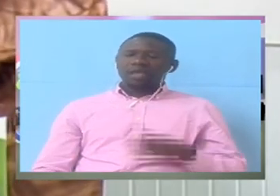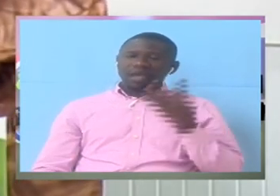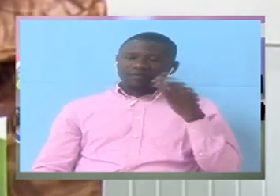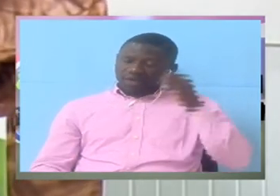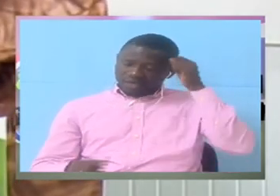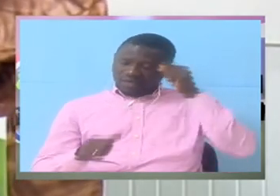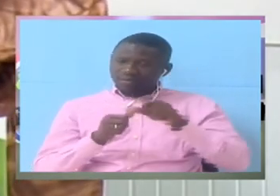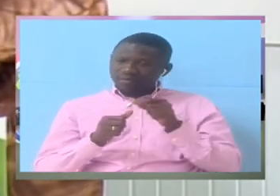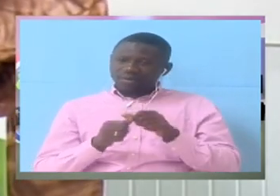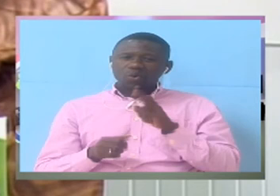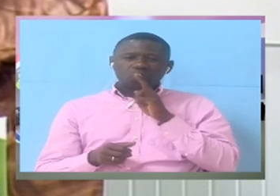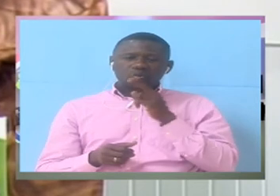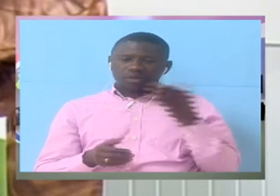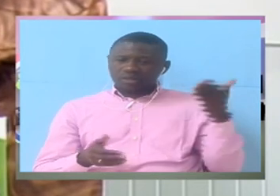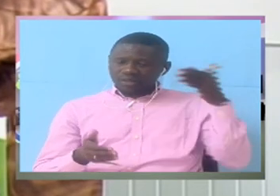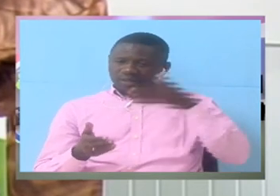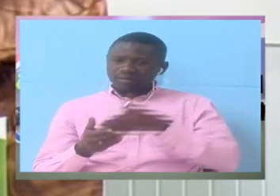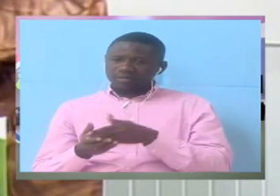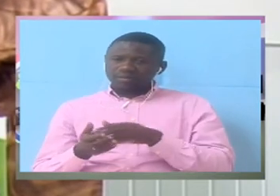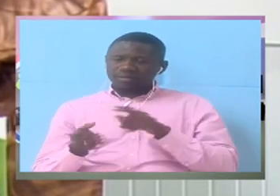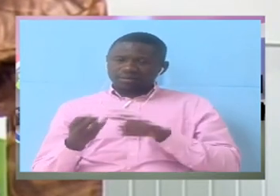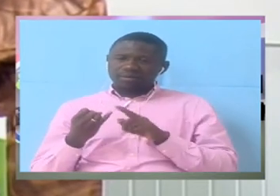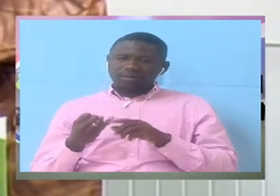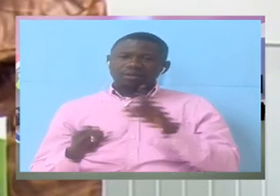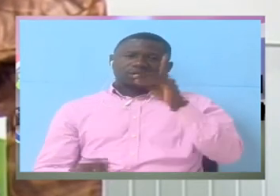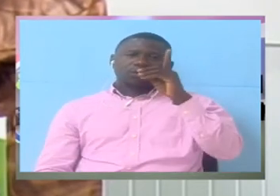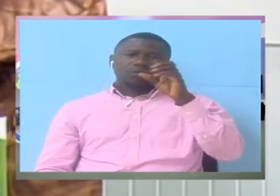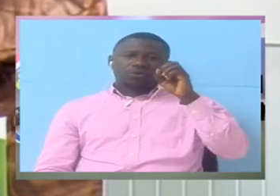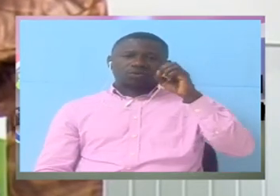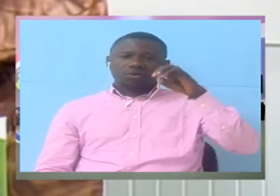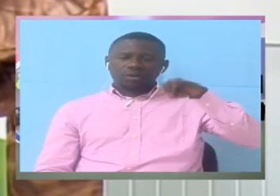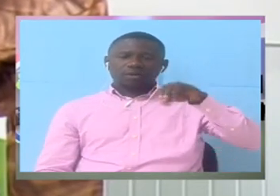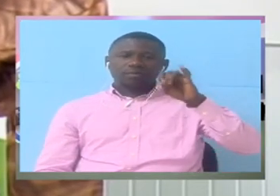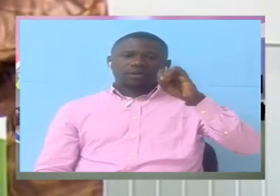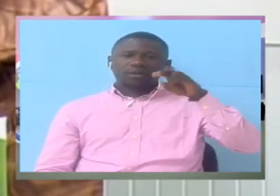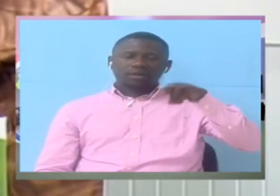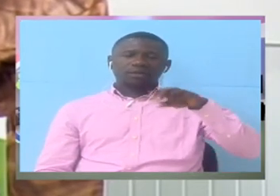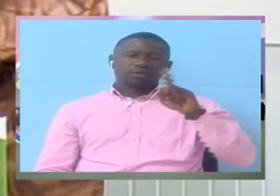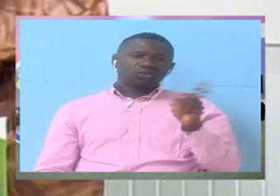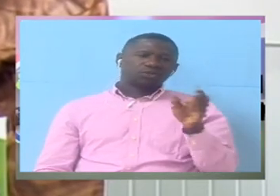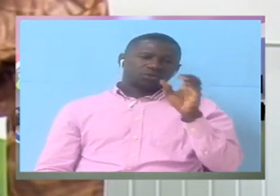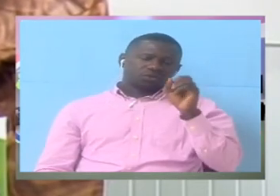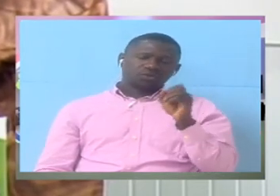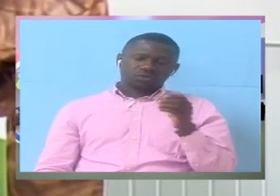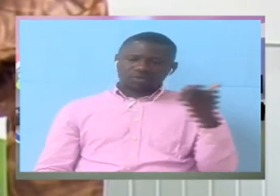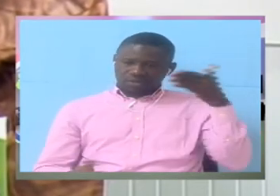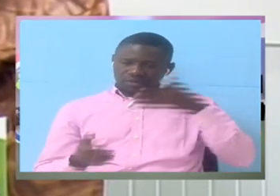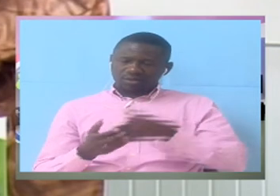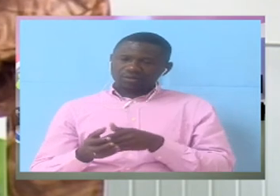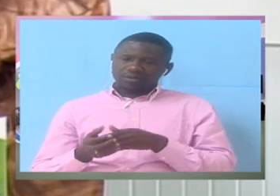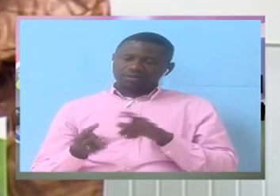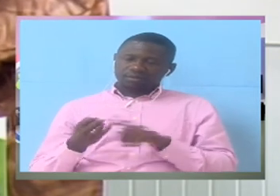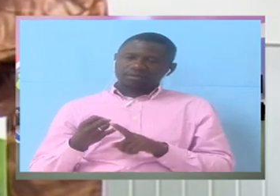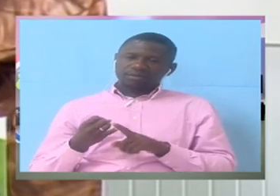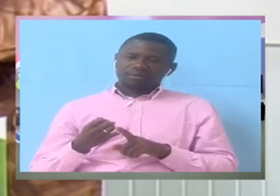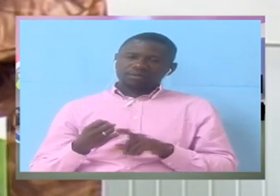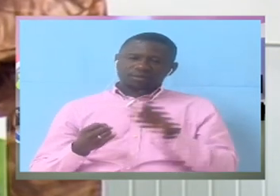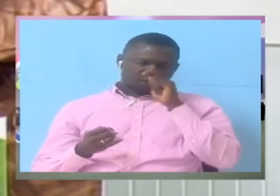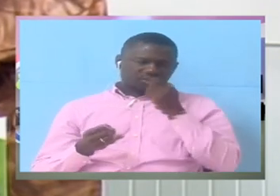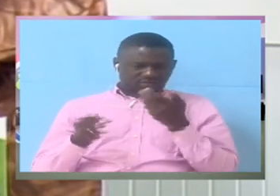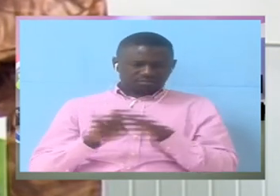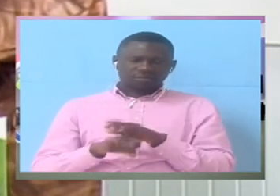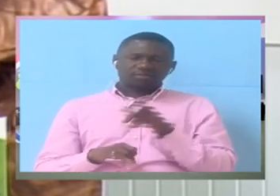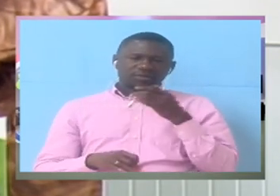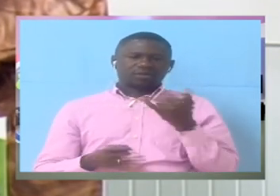Well, if I can remember, those who came. I mean Domingo Natale. Domingo came. Who's Domingo? Malon Domingo. The late Domingo. The late